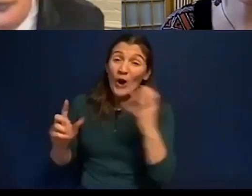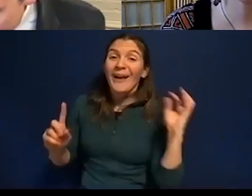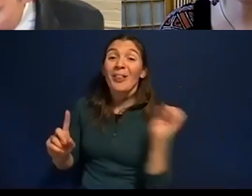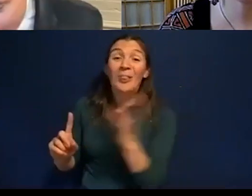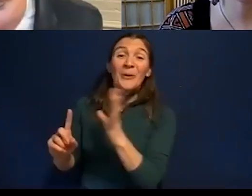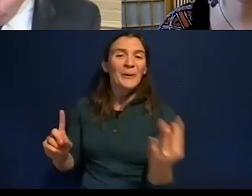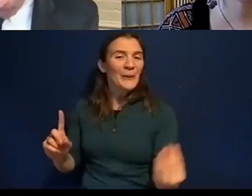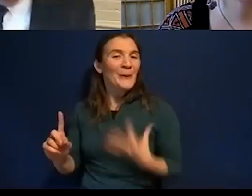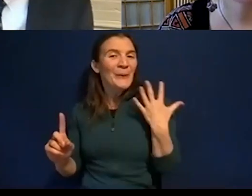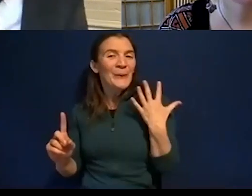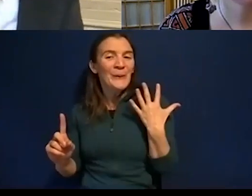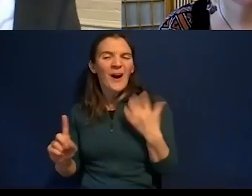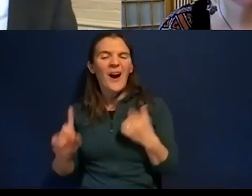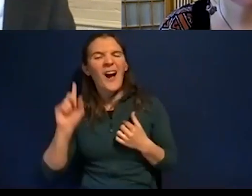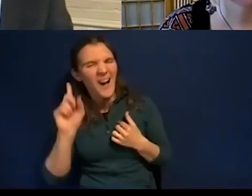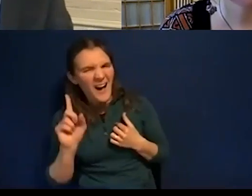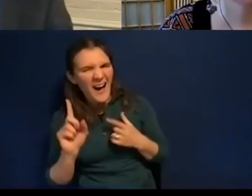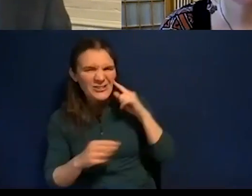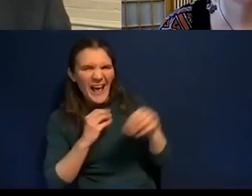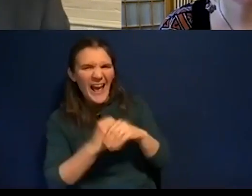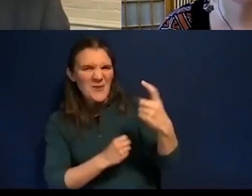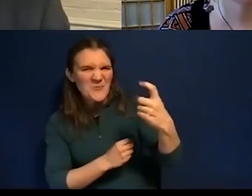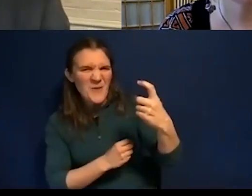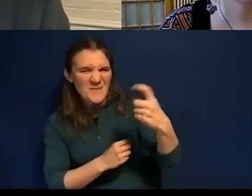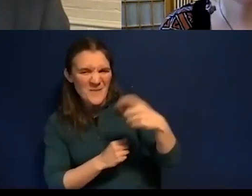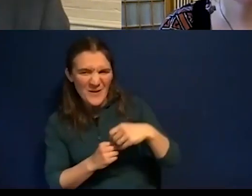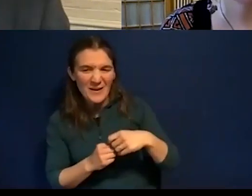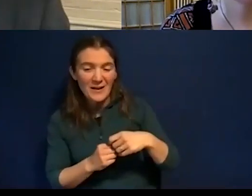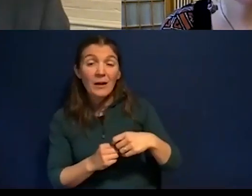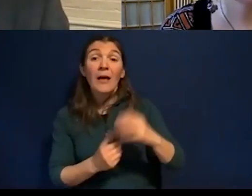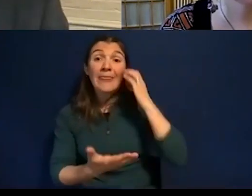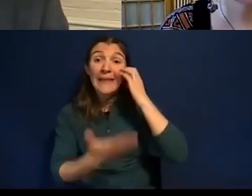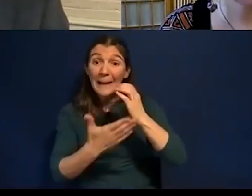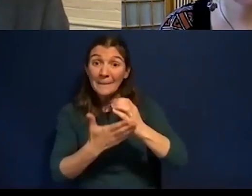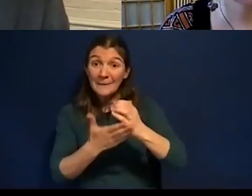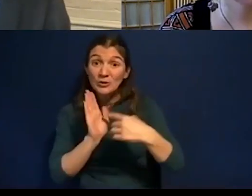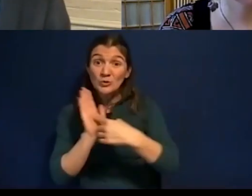I might want to add one thing. In the four, the images that you saw,